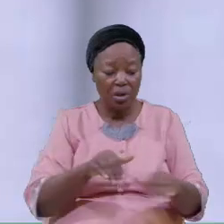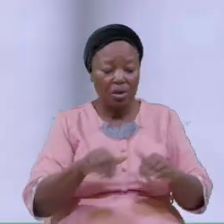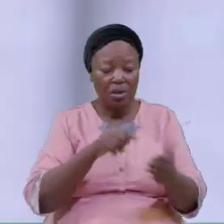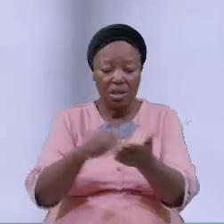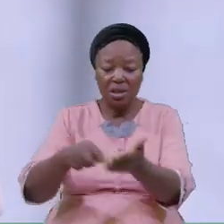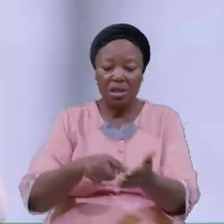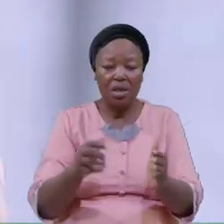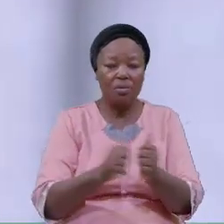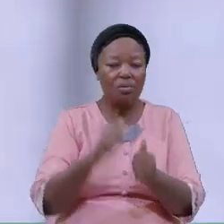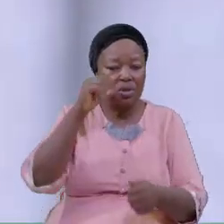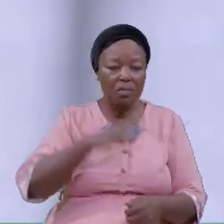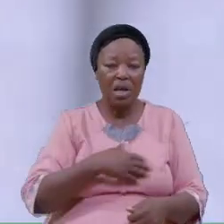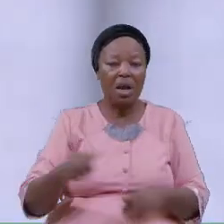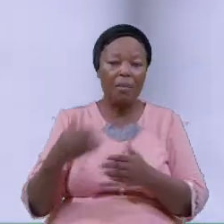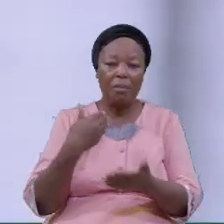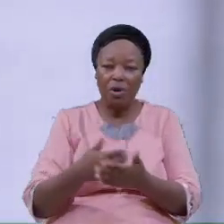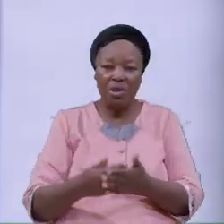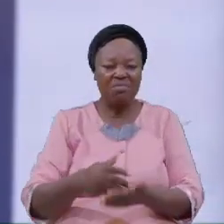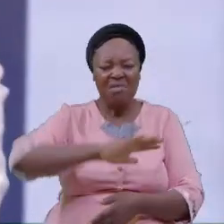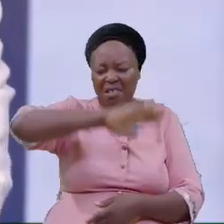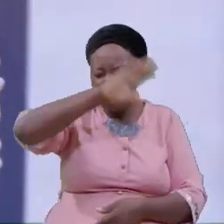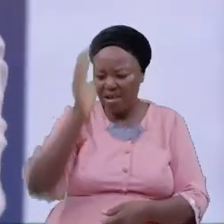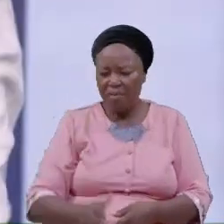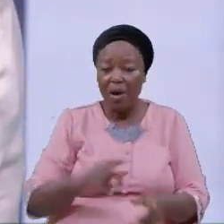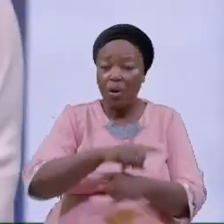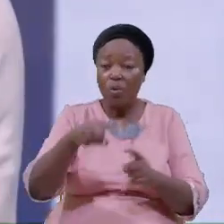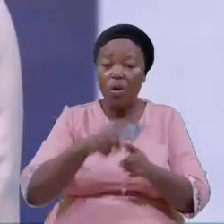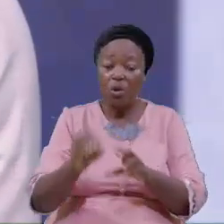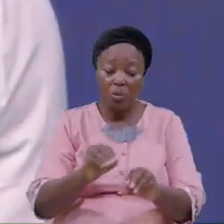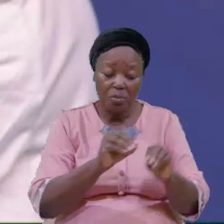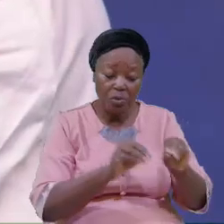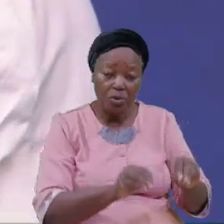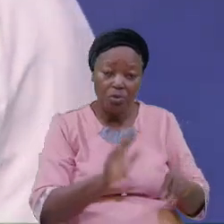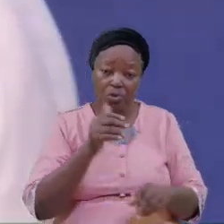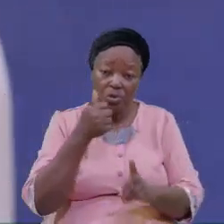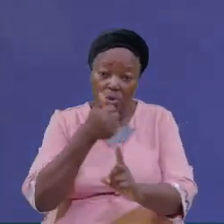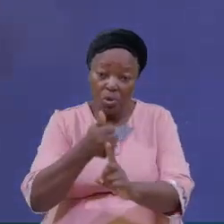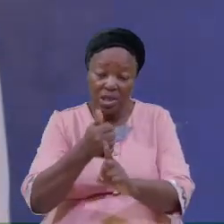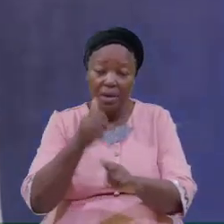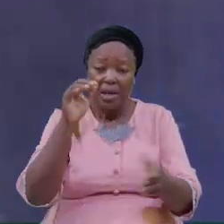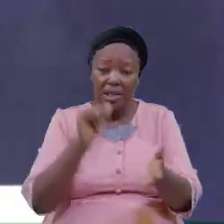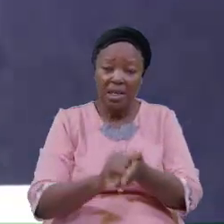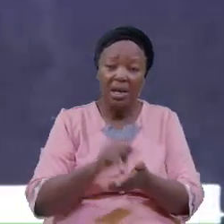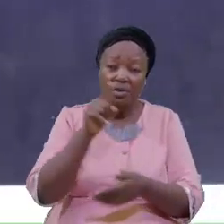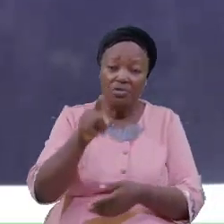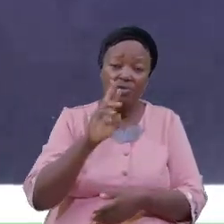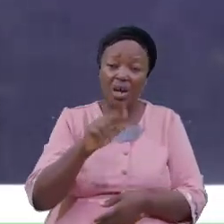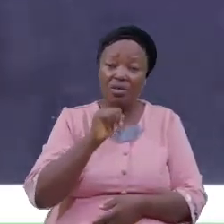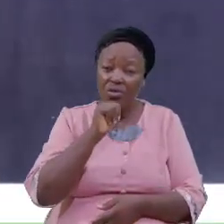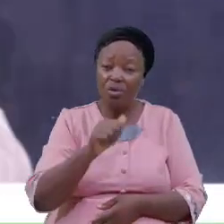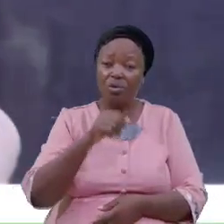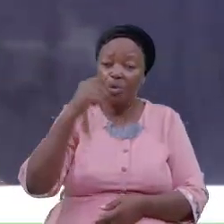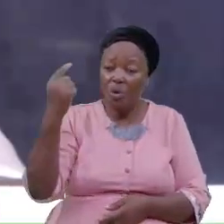Never. When you position yourself that you are not always in the